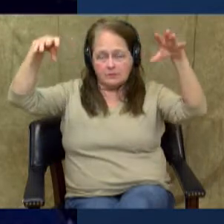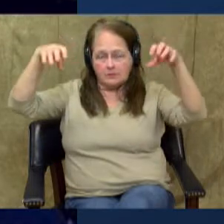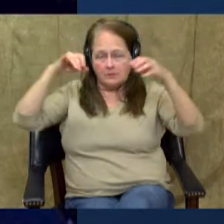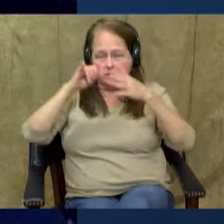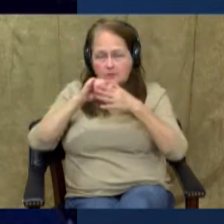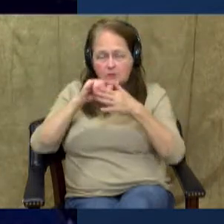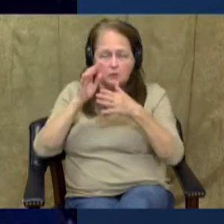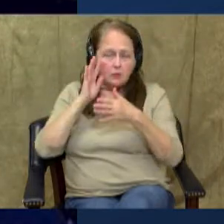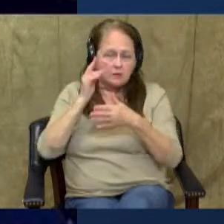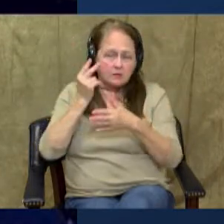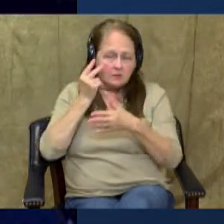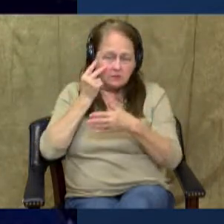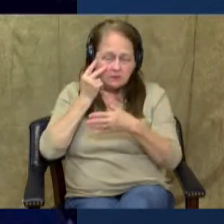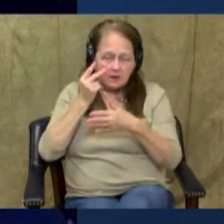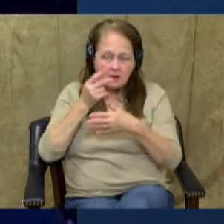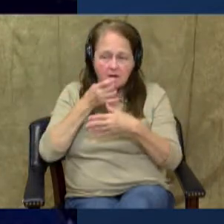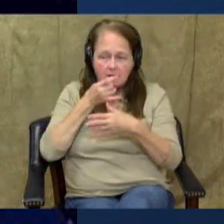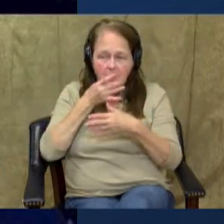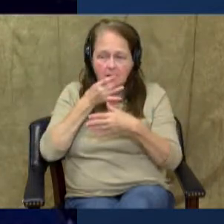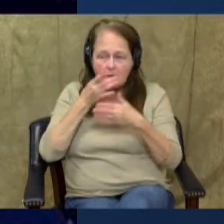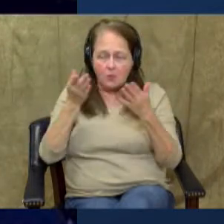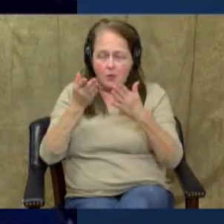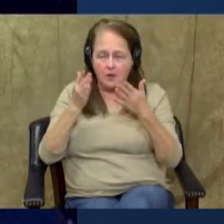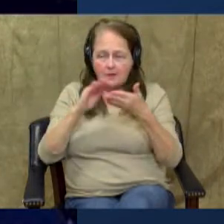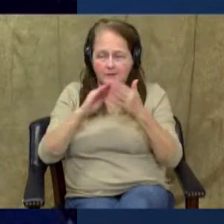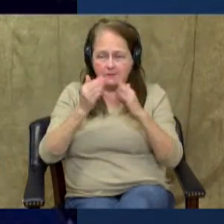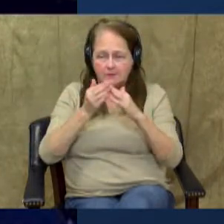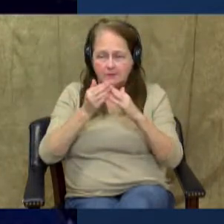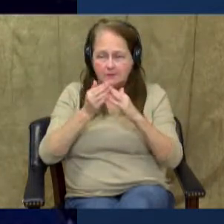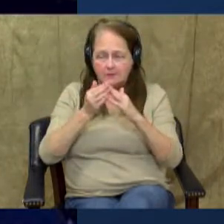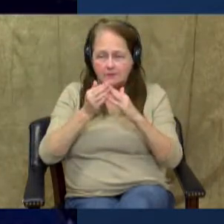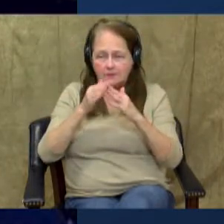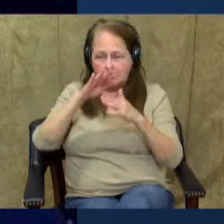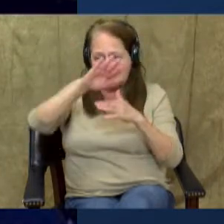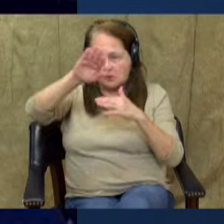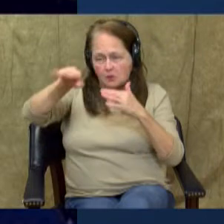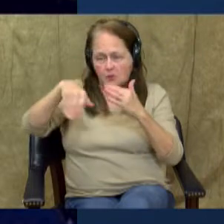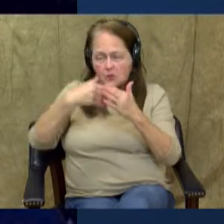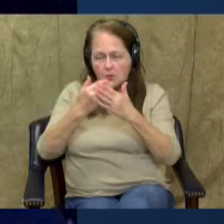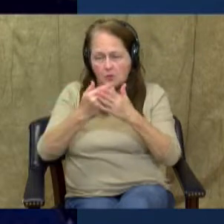to be able to see lights where the cities are. So this is actually all